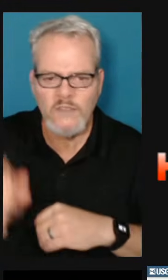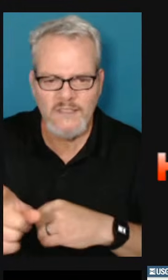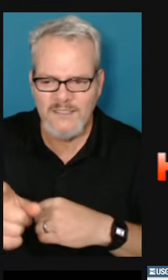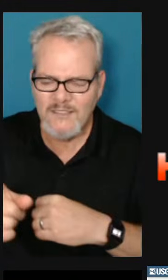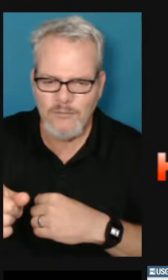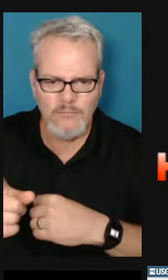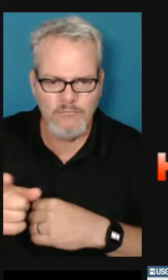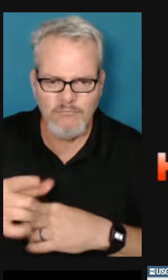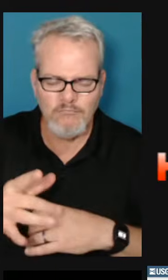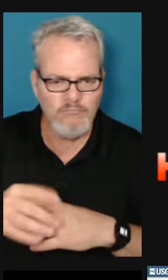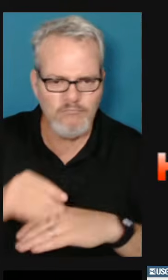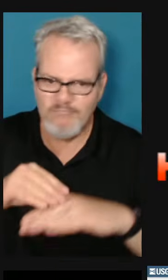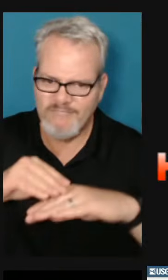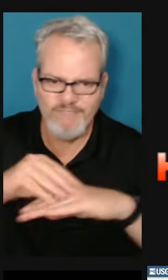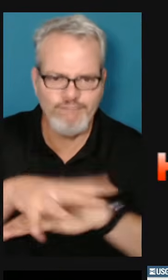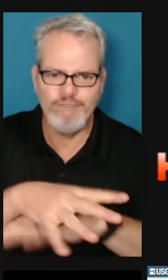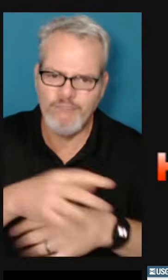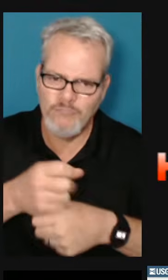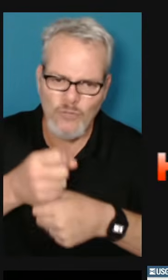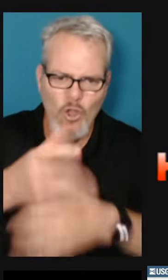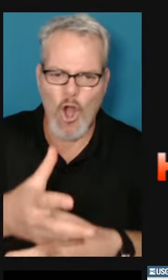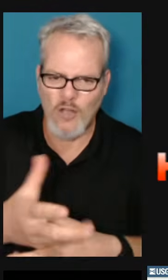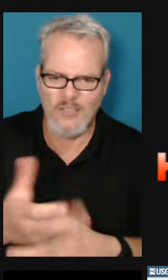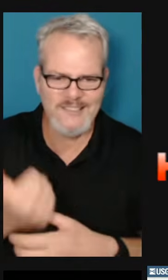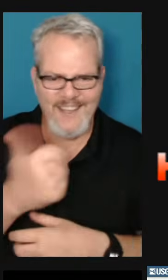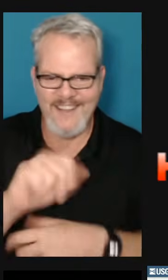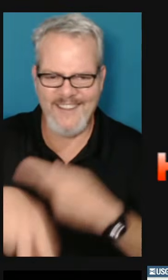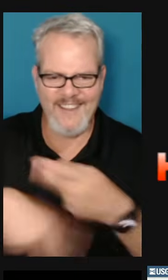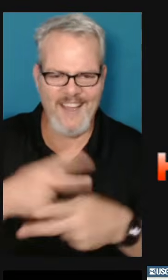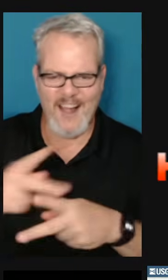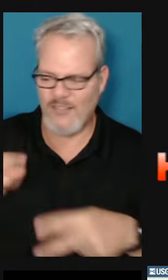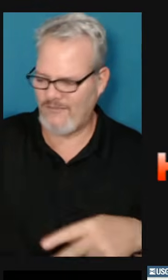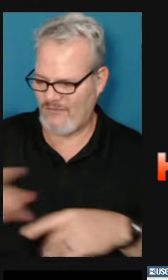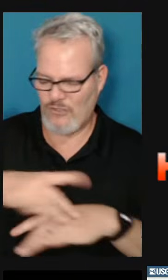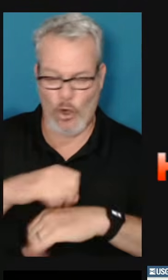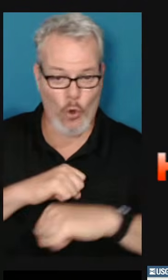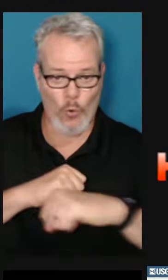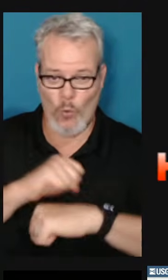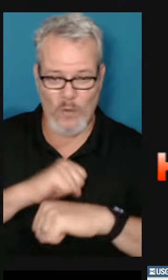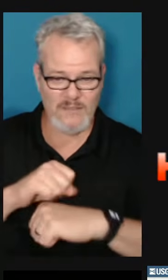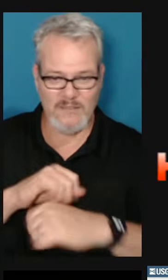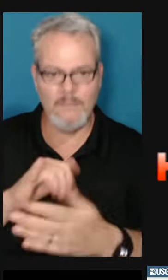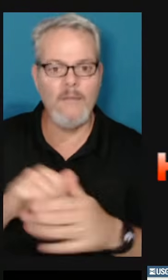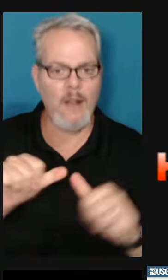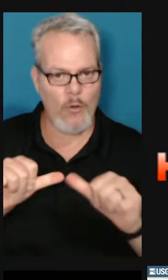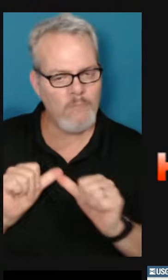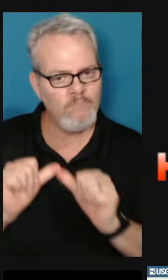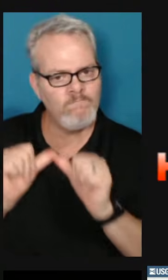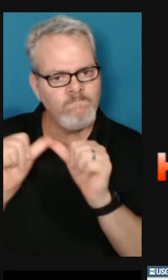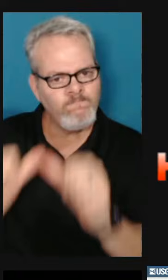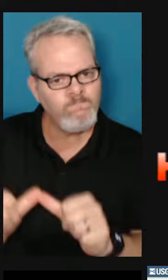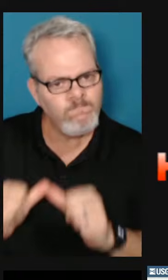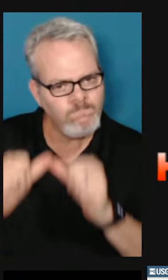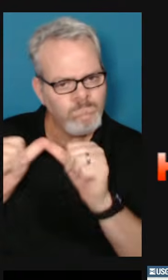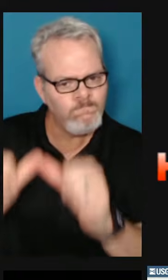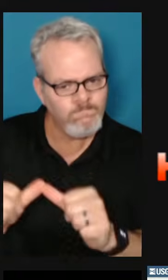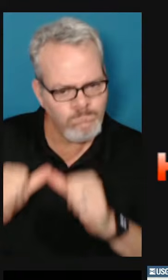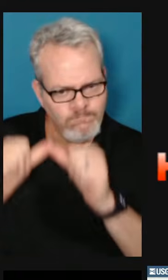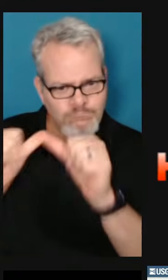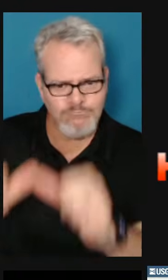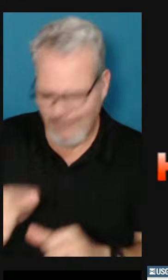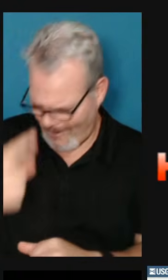consequence that we can identify apart from being part of a larger population of earthquakes in Pahala that have been ongoing for how long now? 5